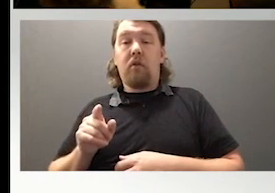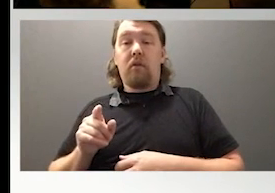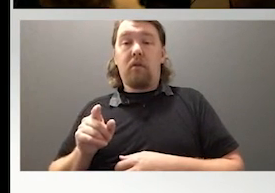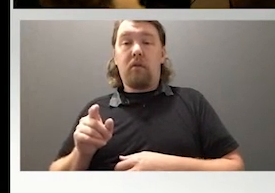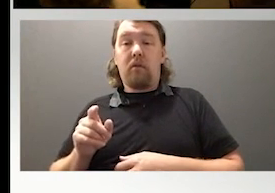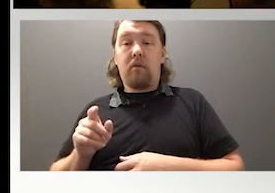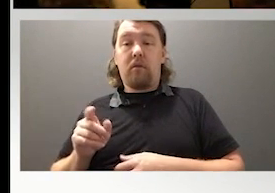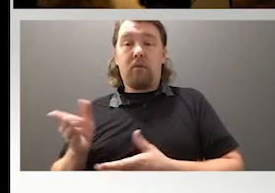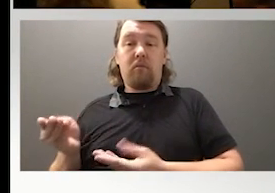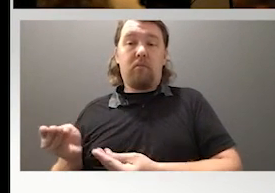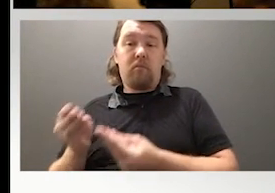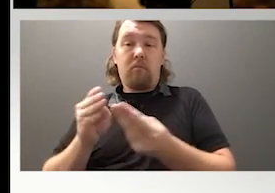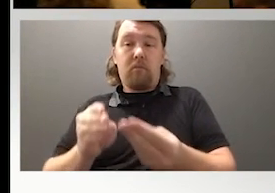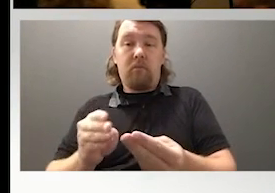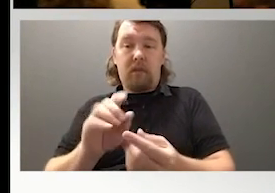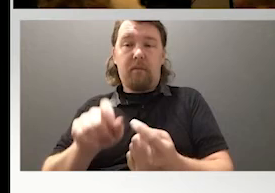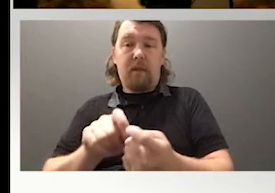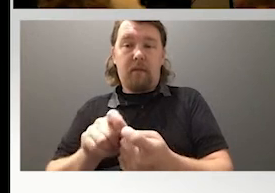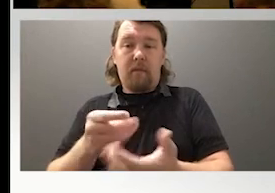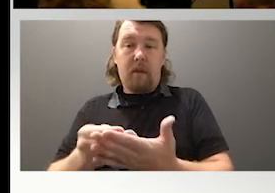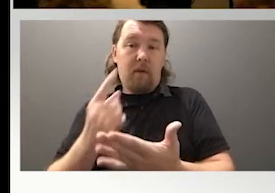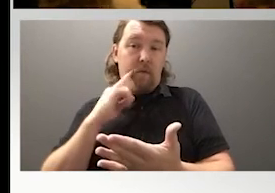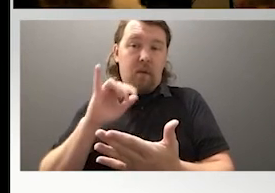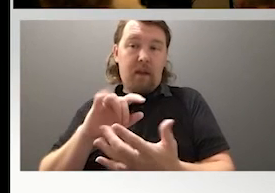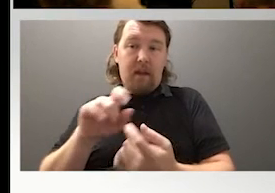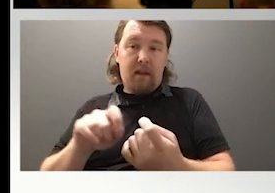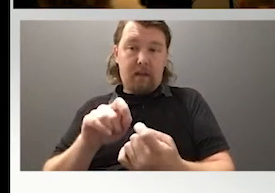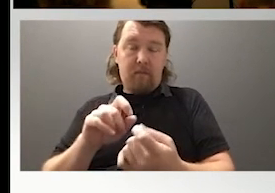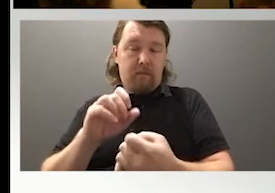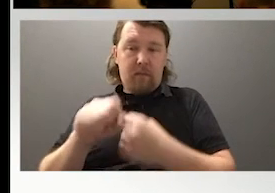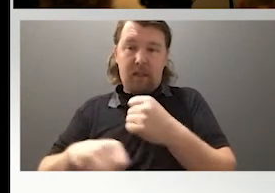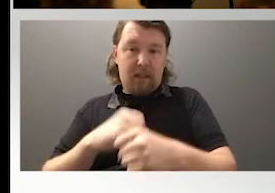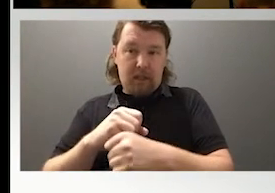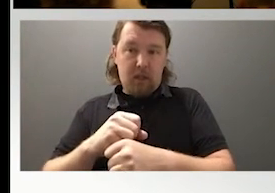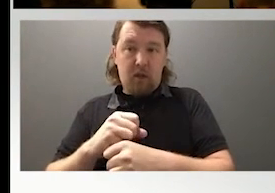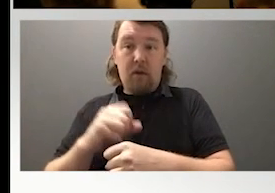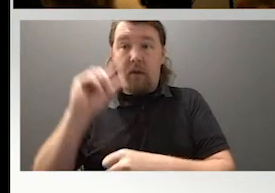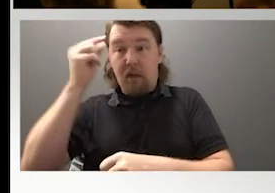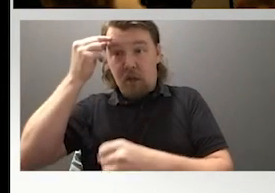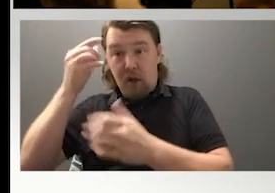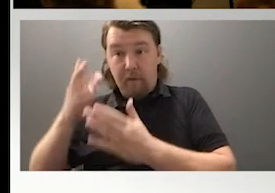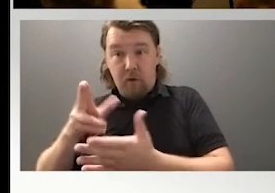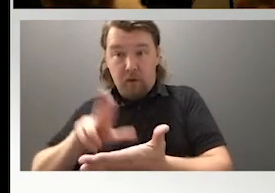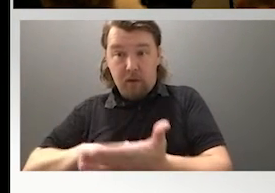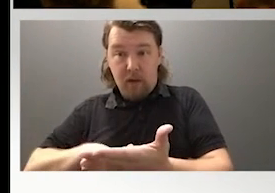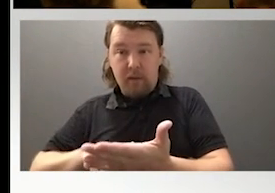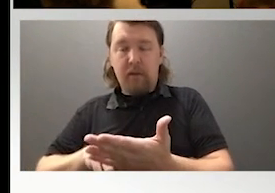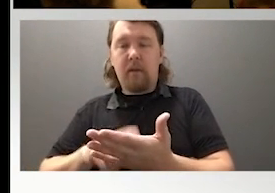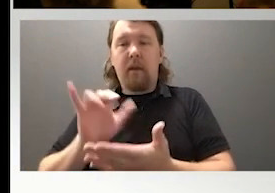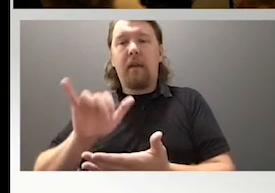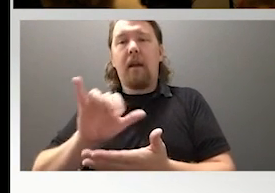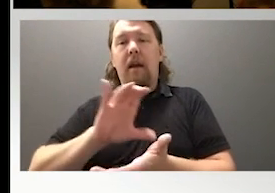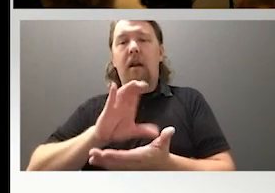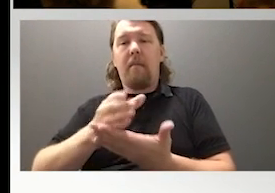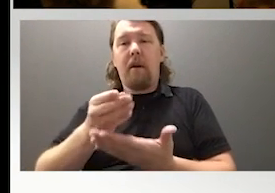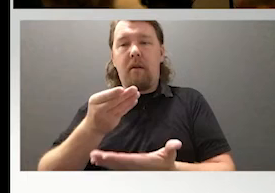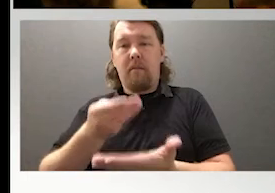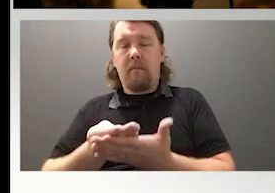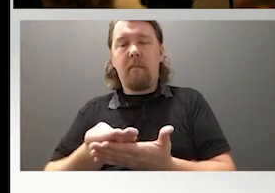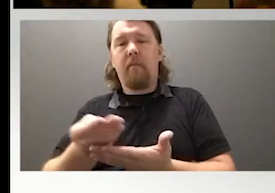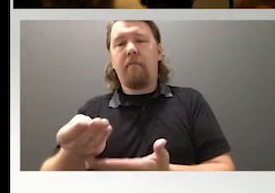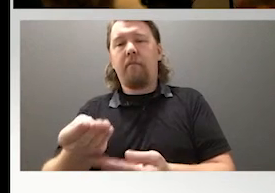appropriates additional funds for that particular year and they're approved and the governor signs it, we get that amount of money to